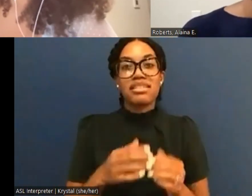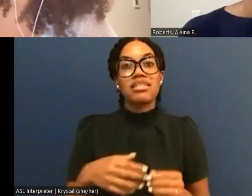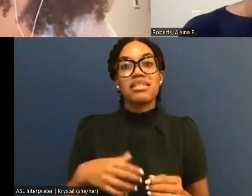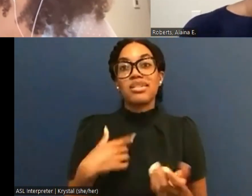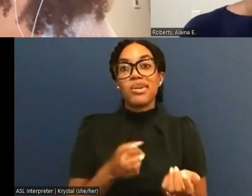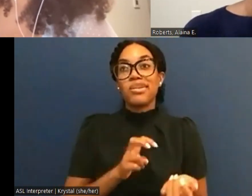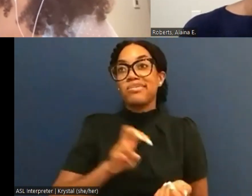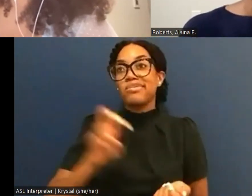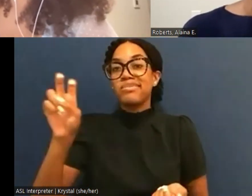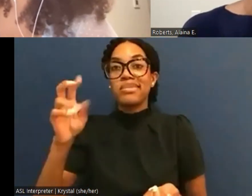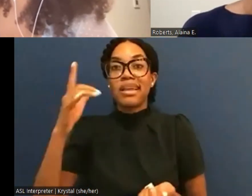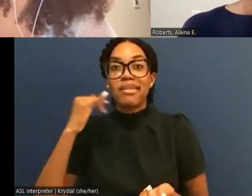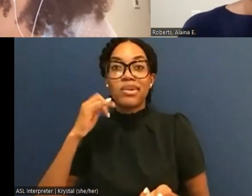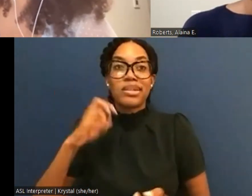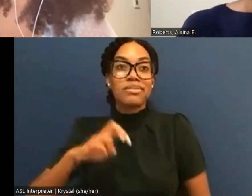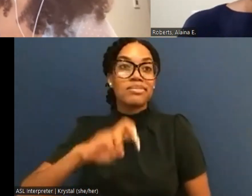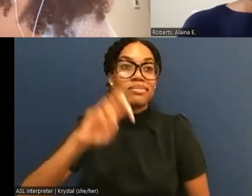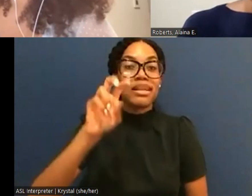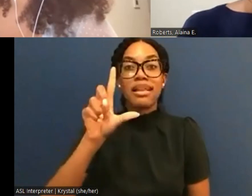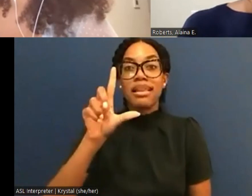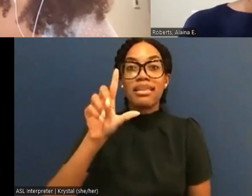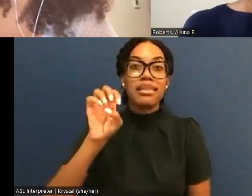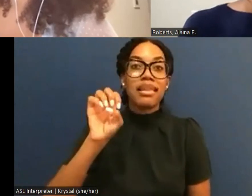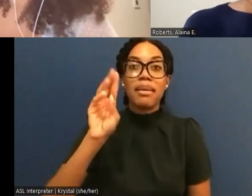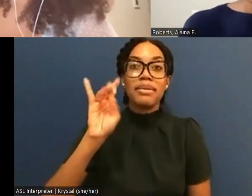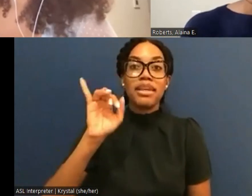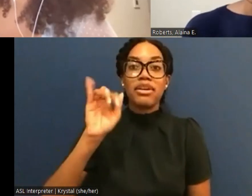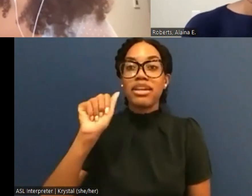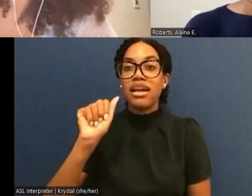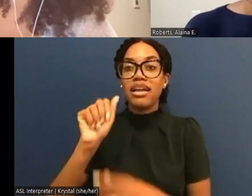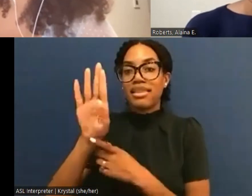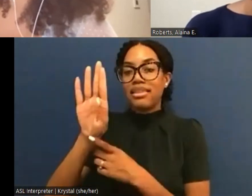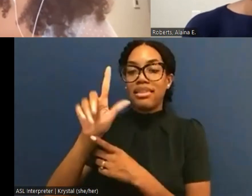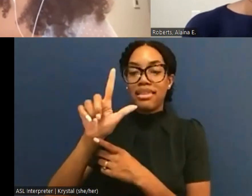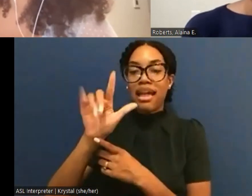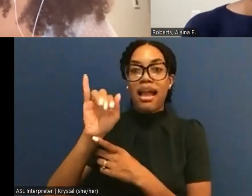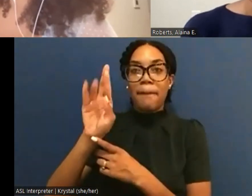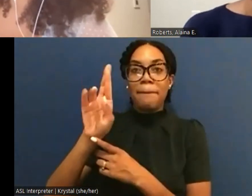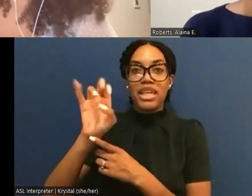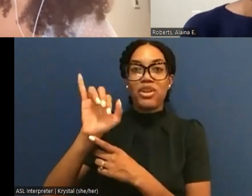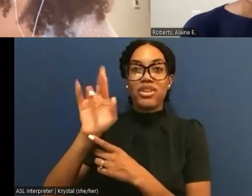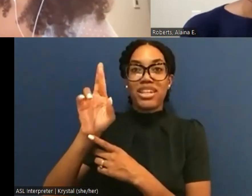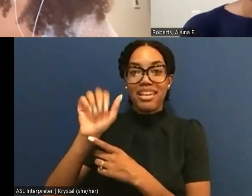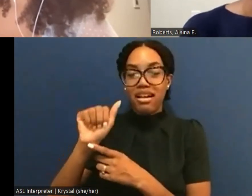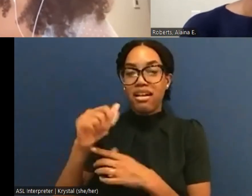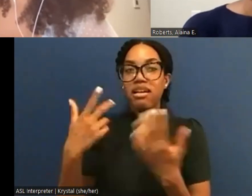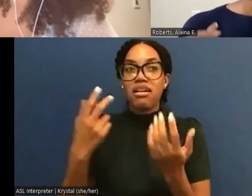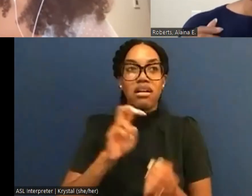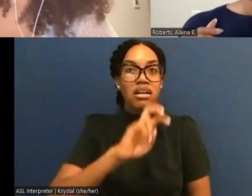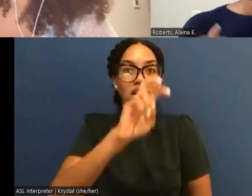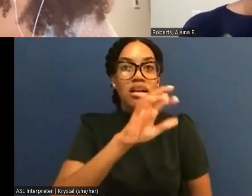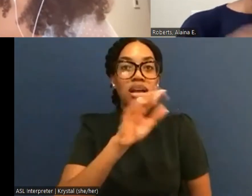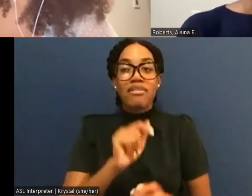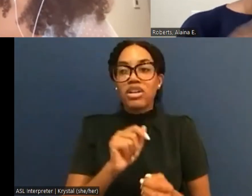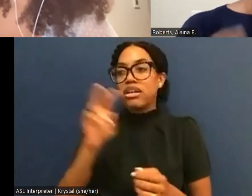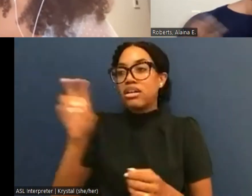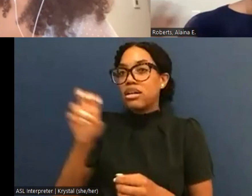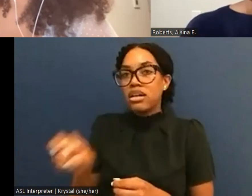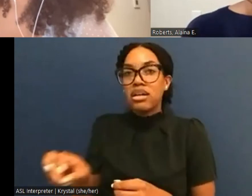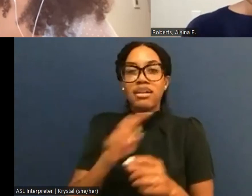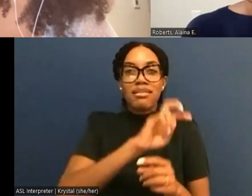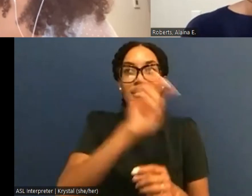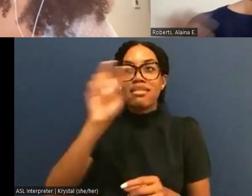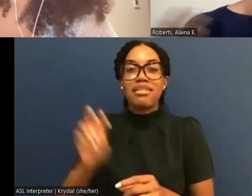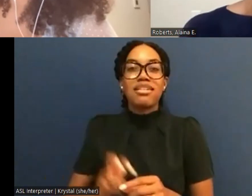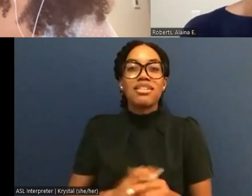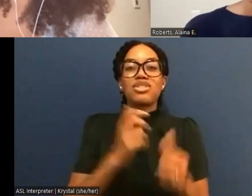Liberia, looking for a place. And, you know, of course there is no perfect space. And so they sometimes stay at some of